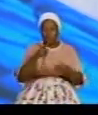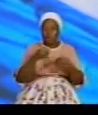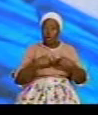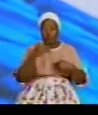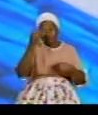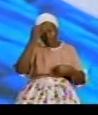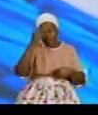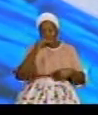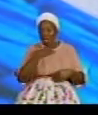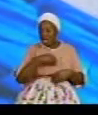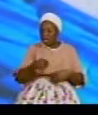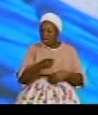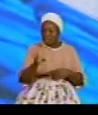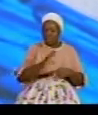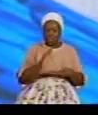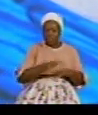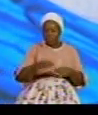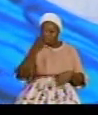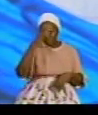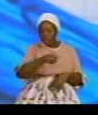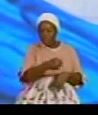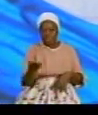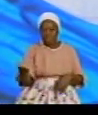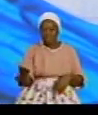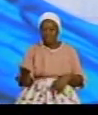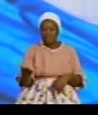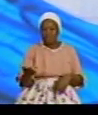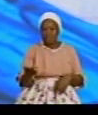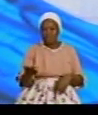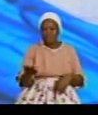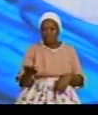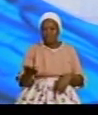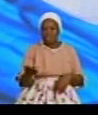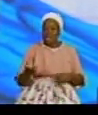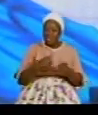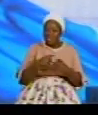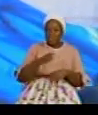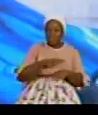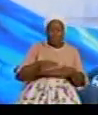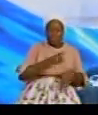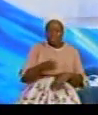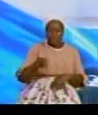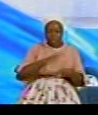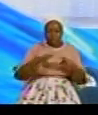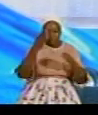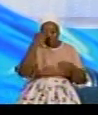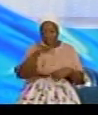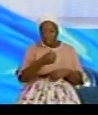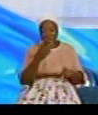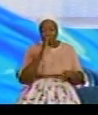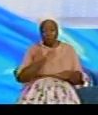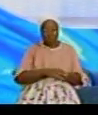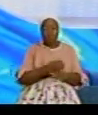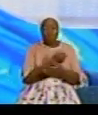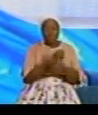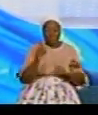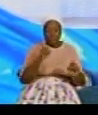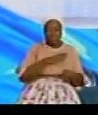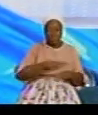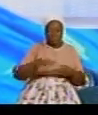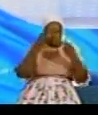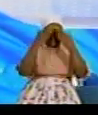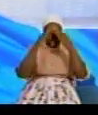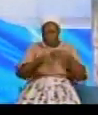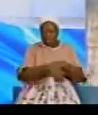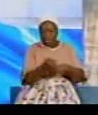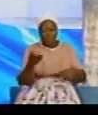they knew nothing. They didn't know anything of salvation. They didn't know anything of sanctification. They didn't know anything of